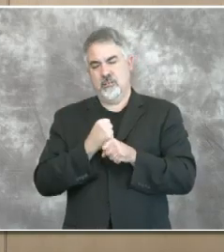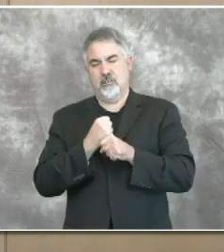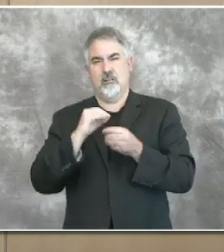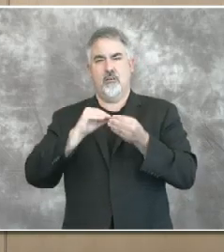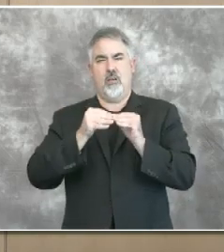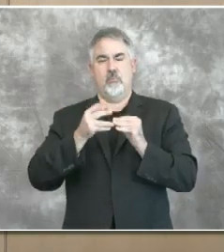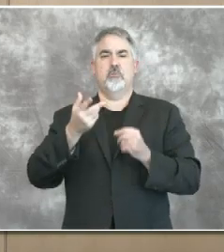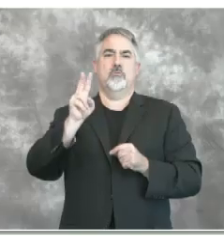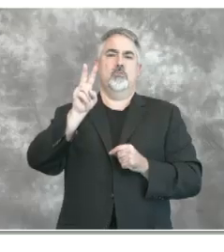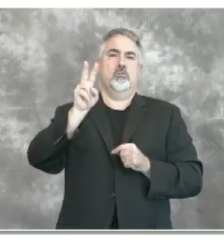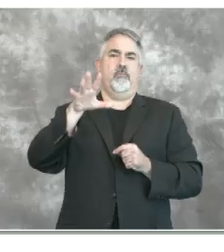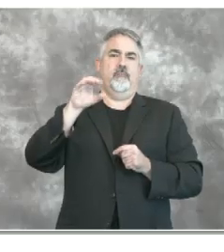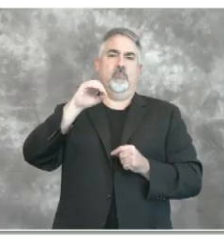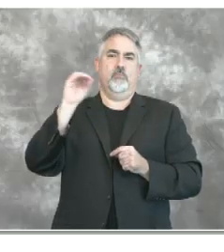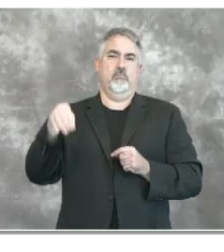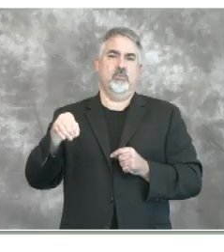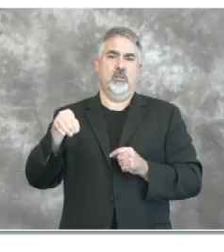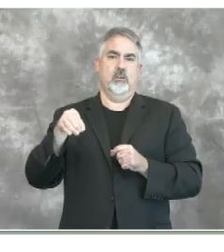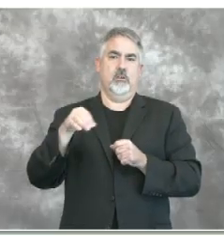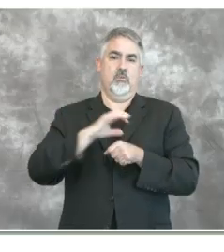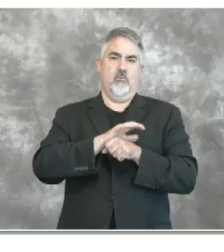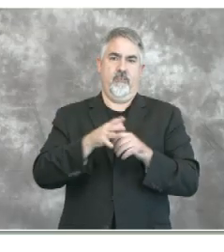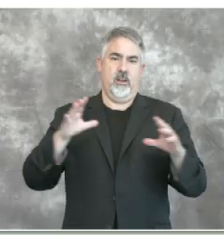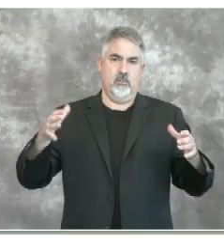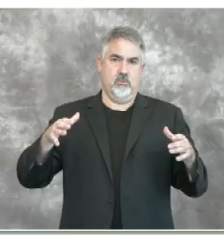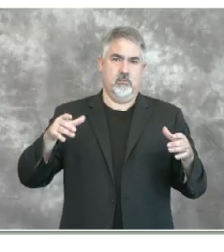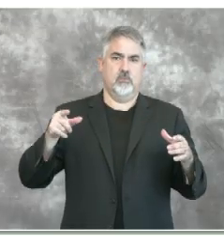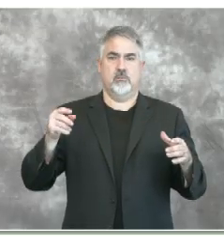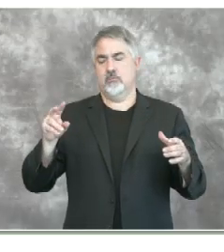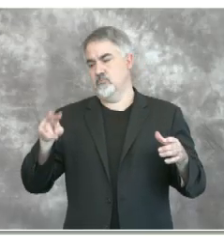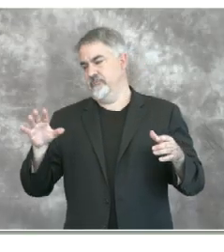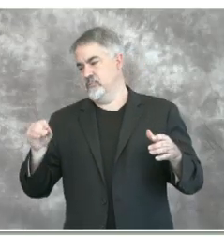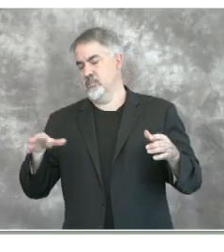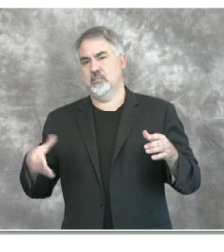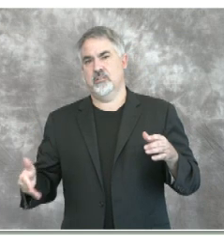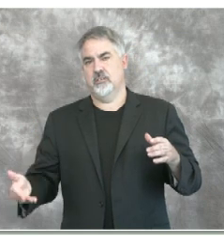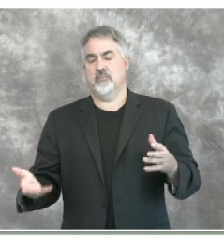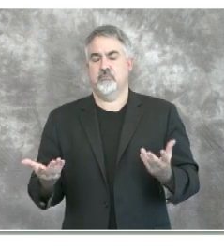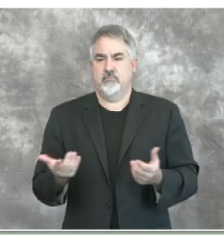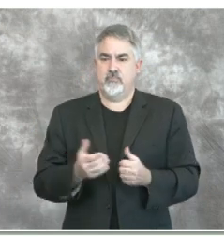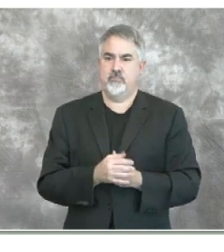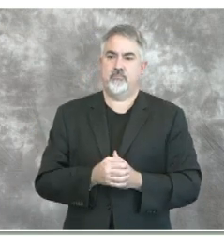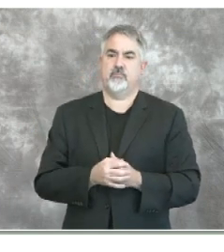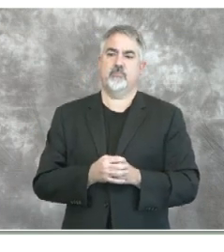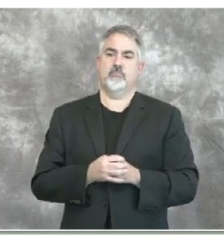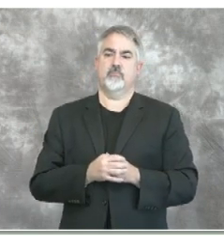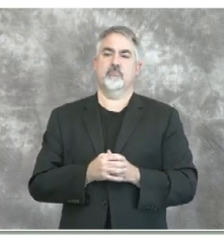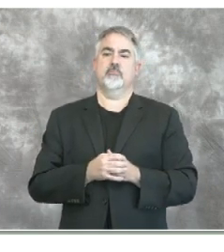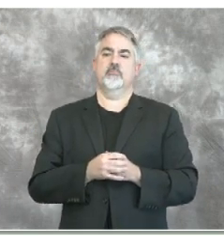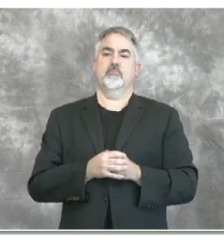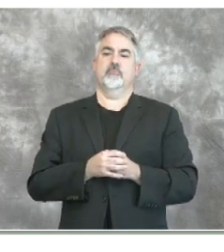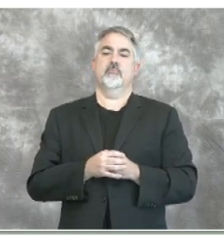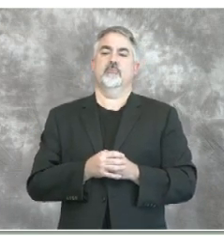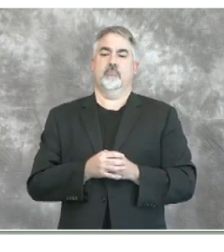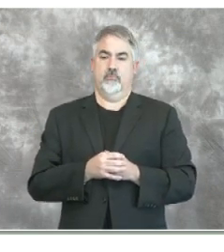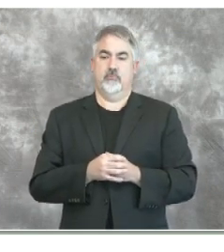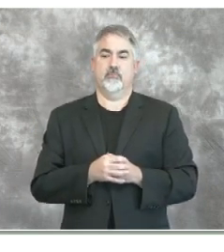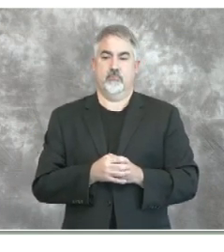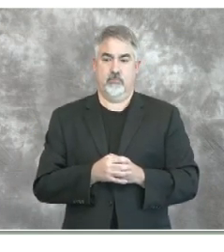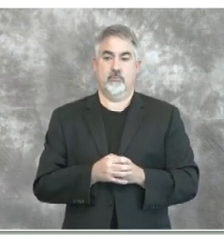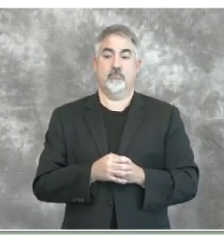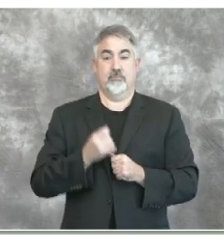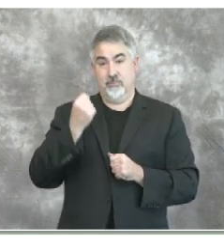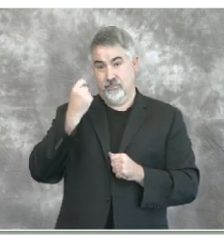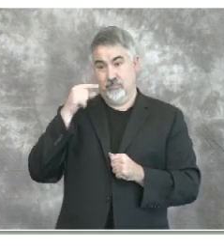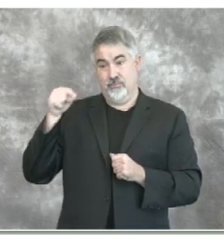cases. Most of the deaths for which we have data, which is 29